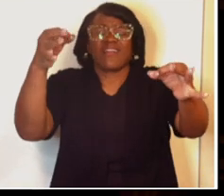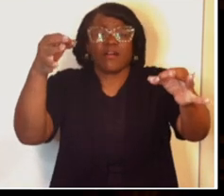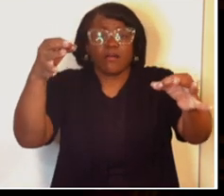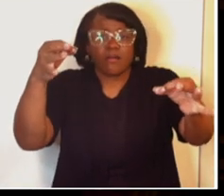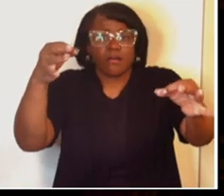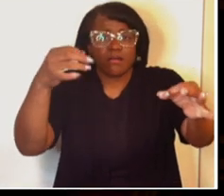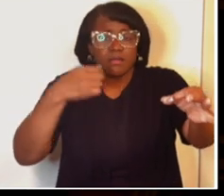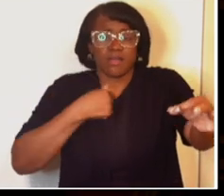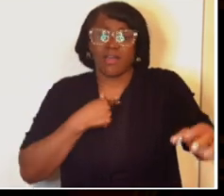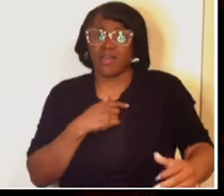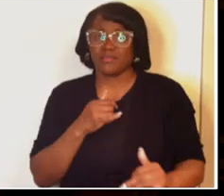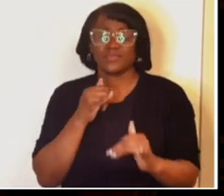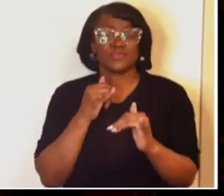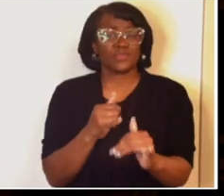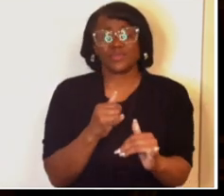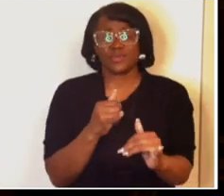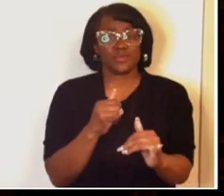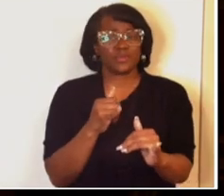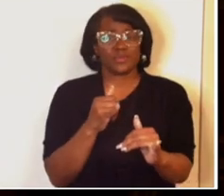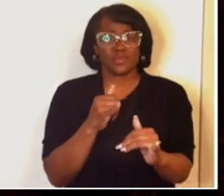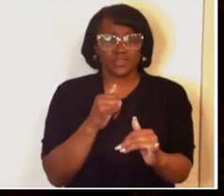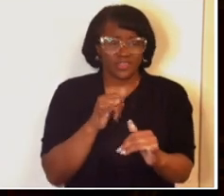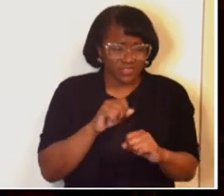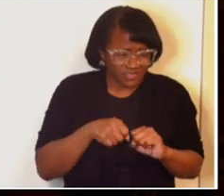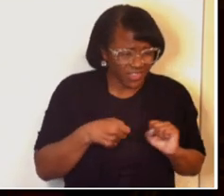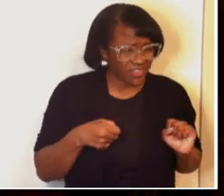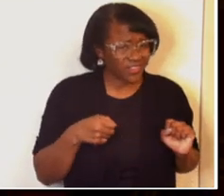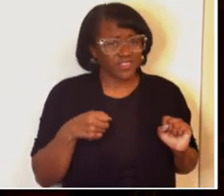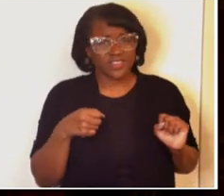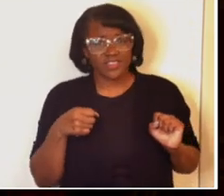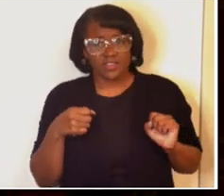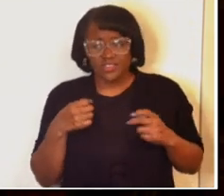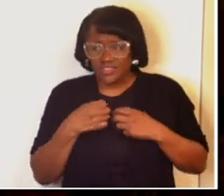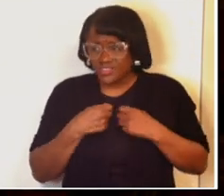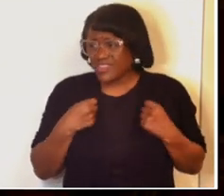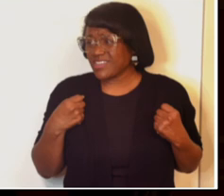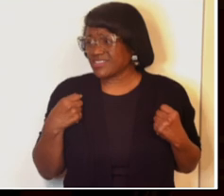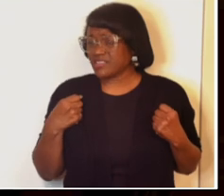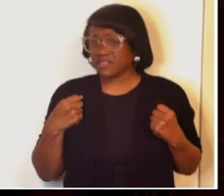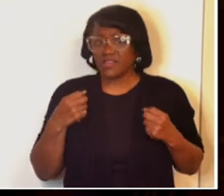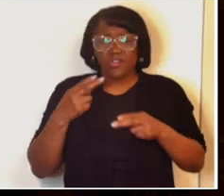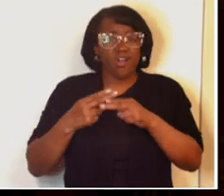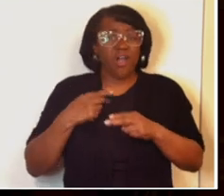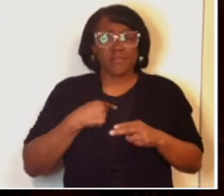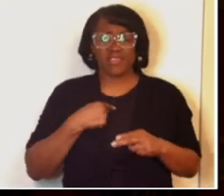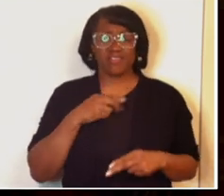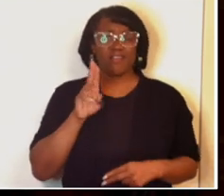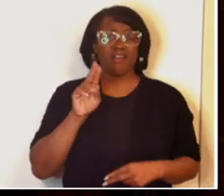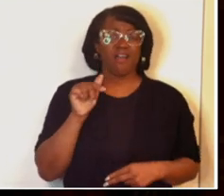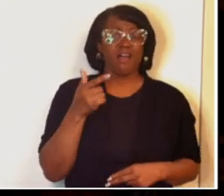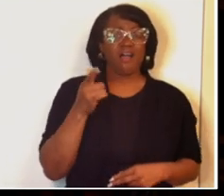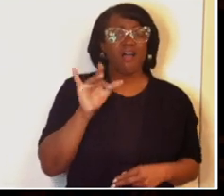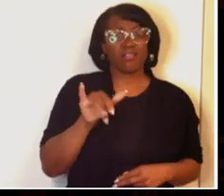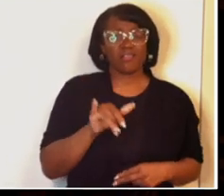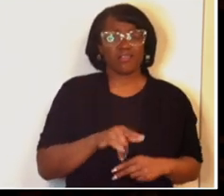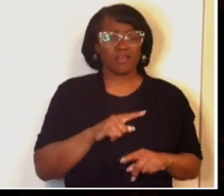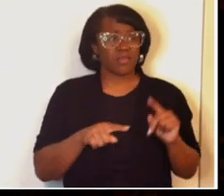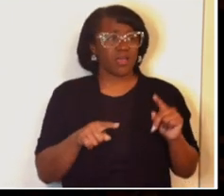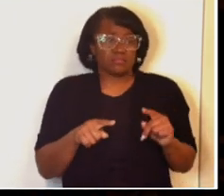too tangled and stretched and called ugly, but like you, I will not stop